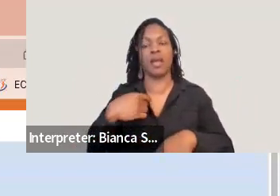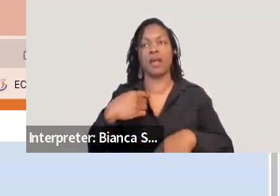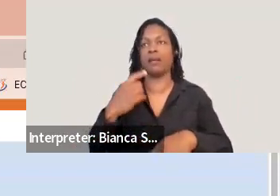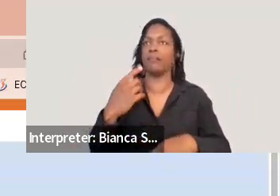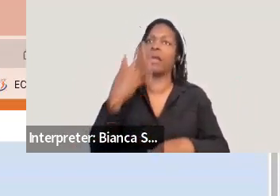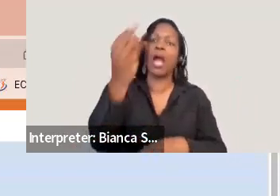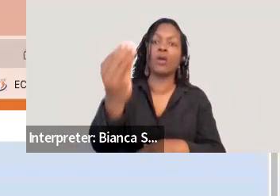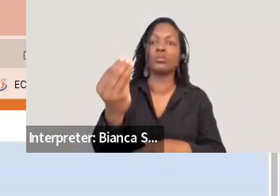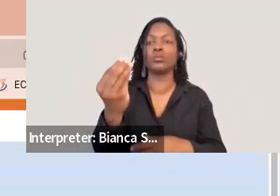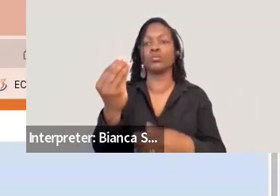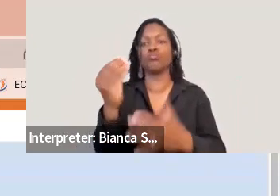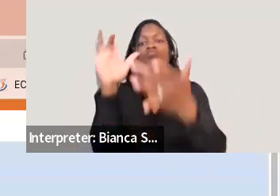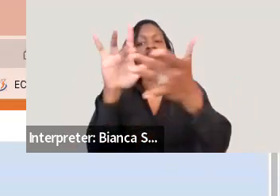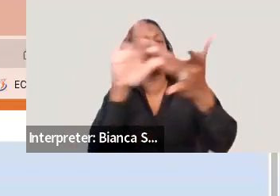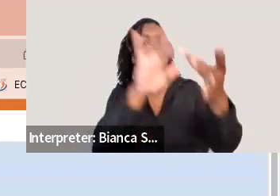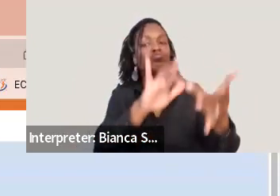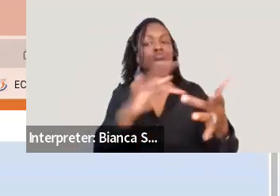somebody and they said, oh,